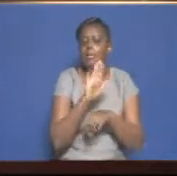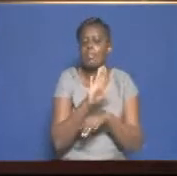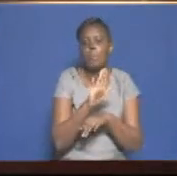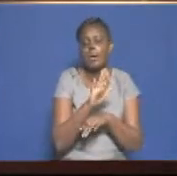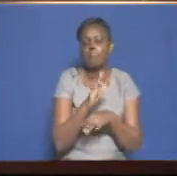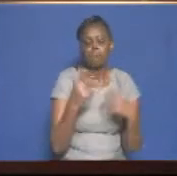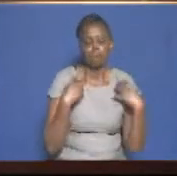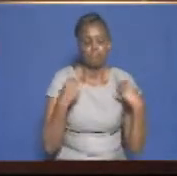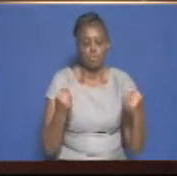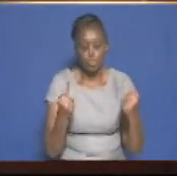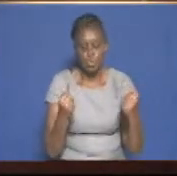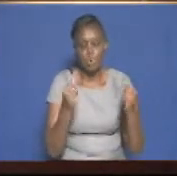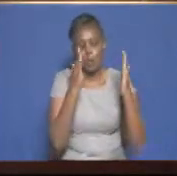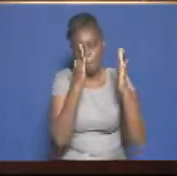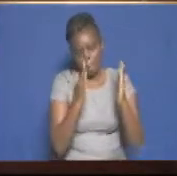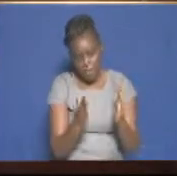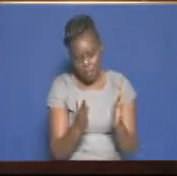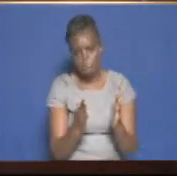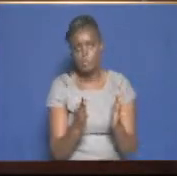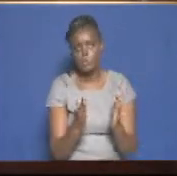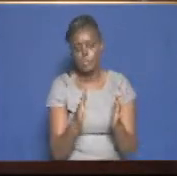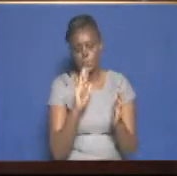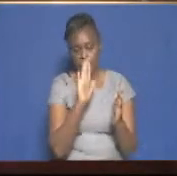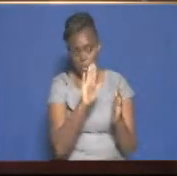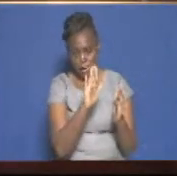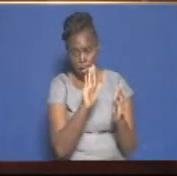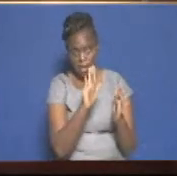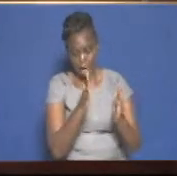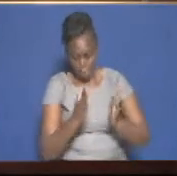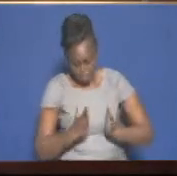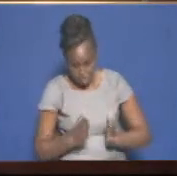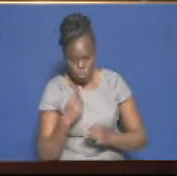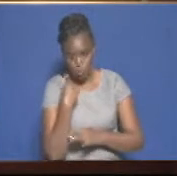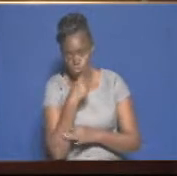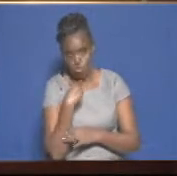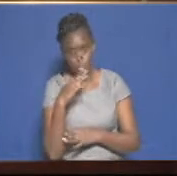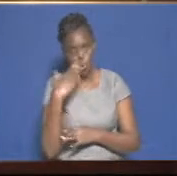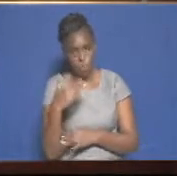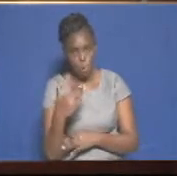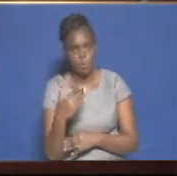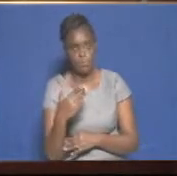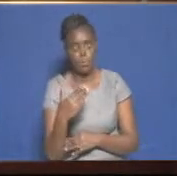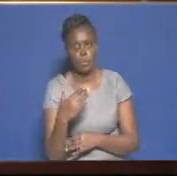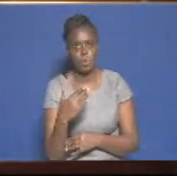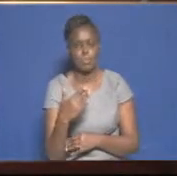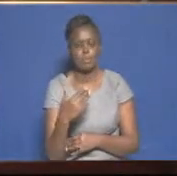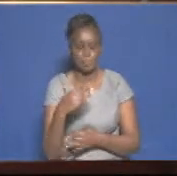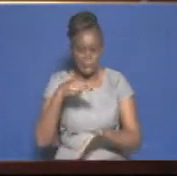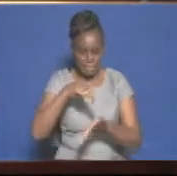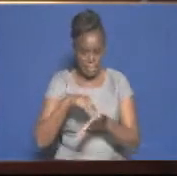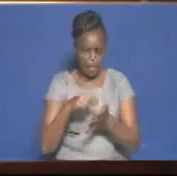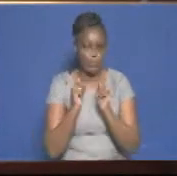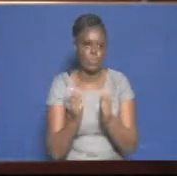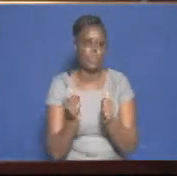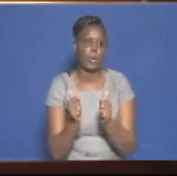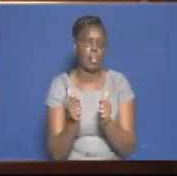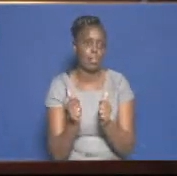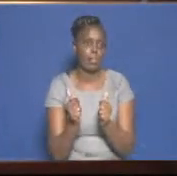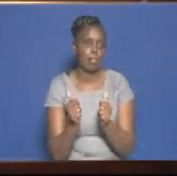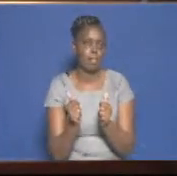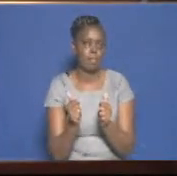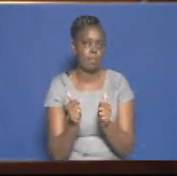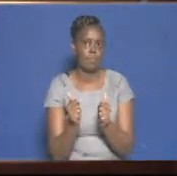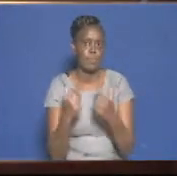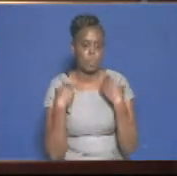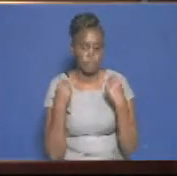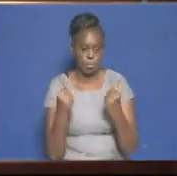boldness, around the fact that Jakoyo is somebody who will always, you know, take a position, irrespective of whether that position